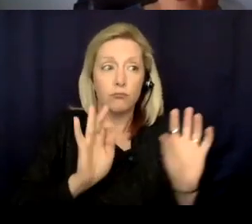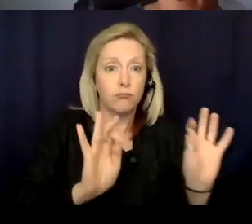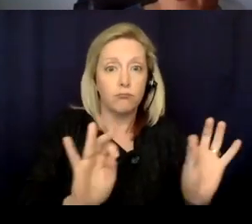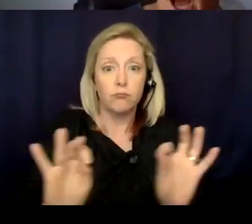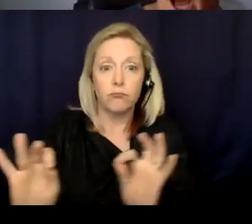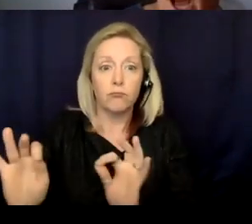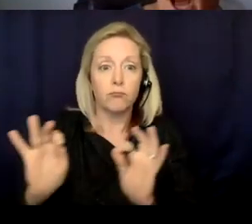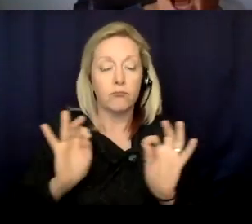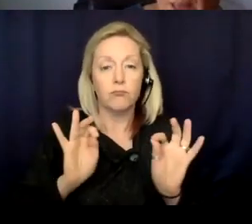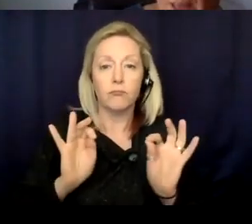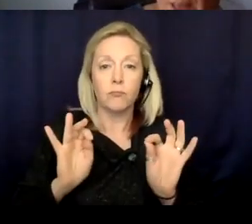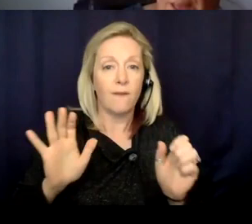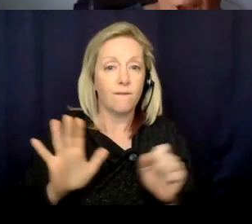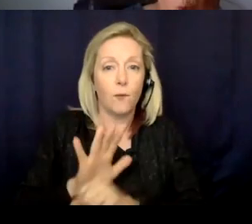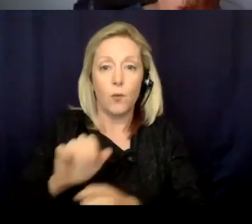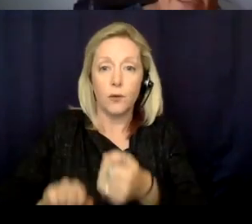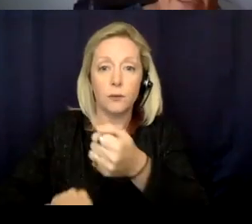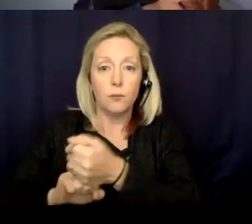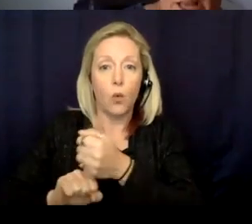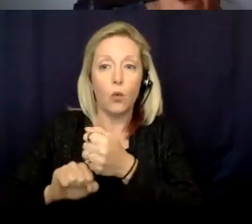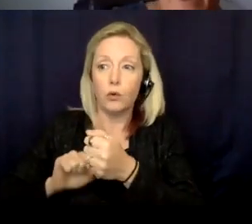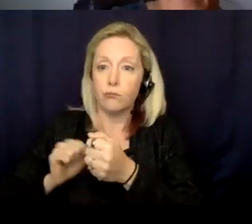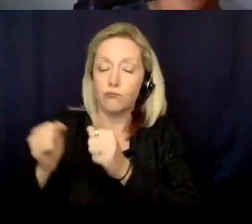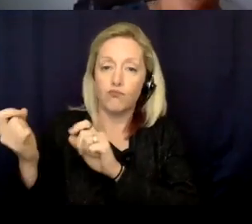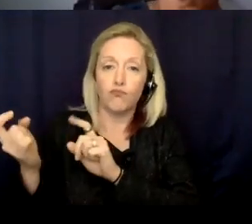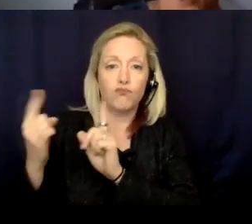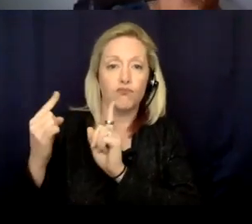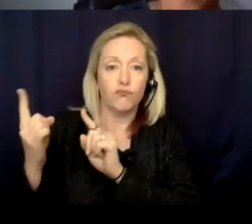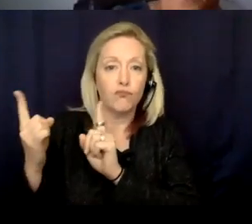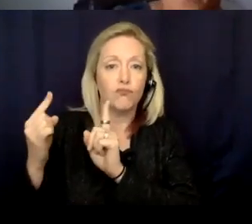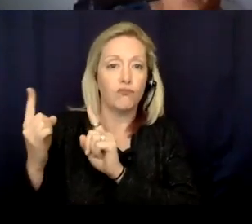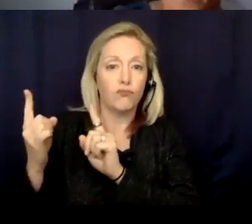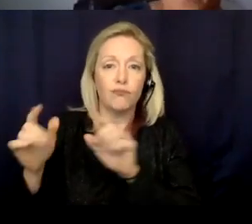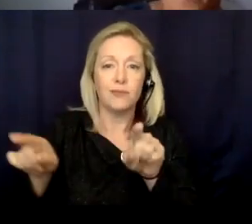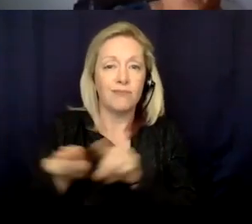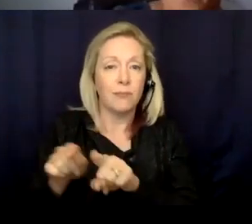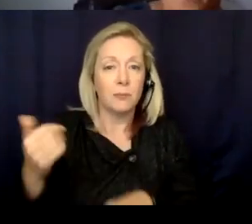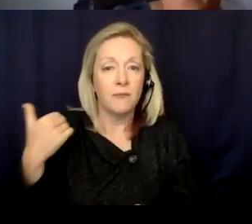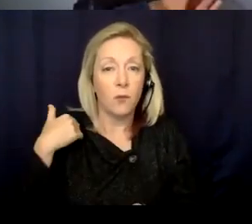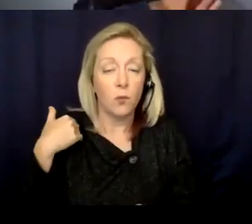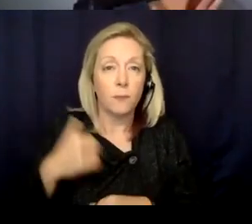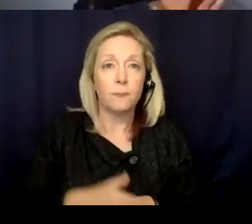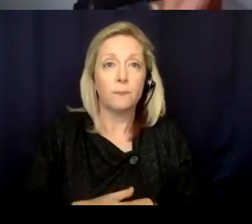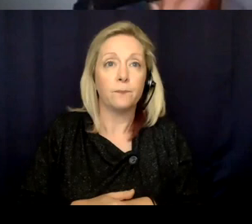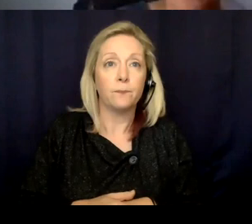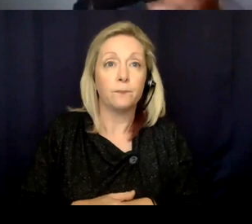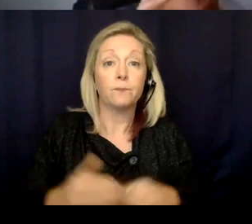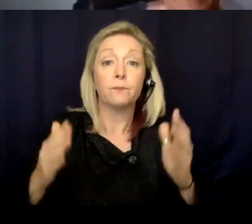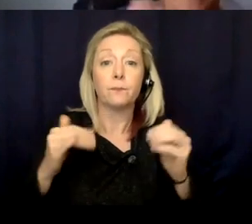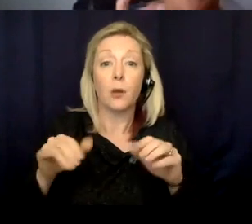we've got that going just like we did before. Then